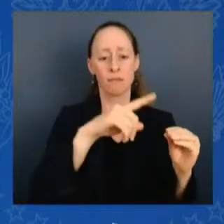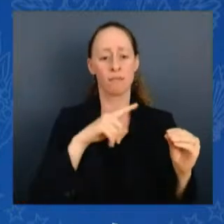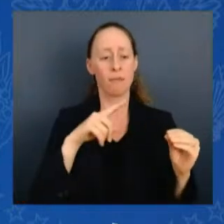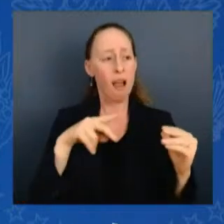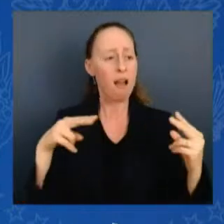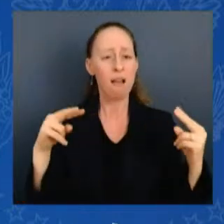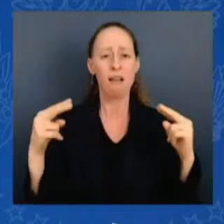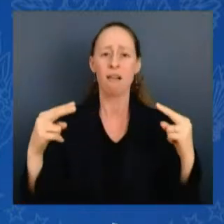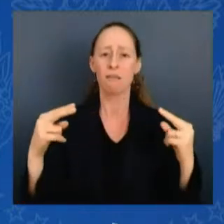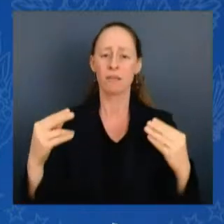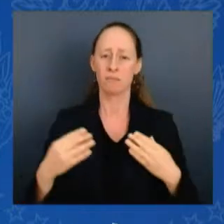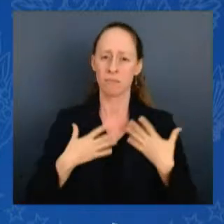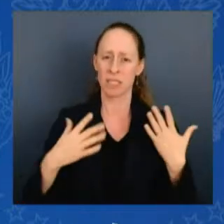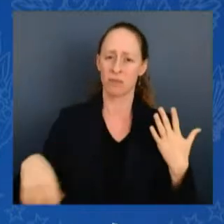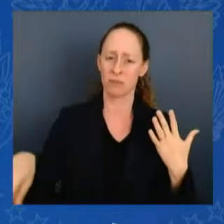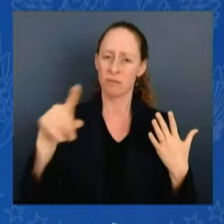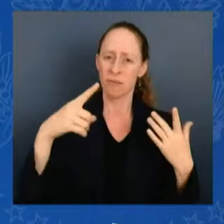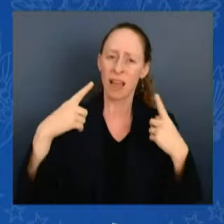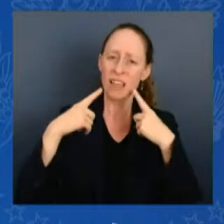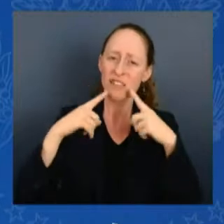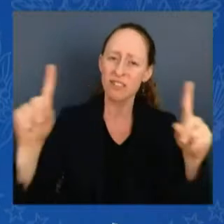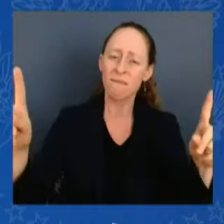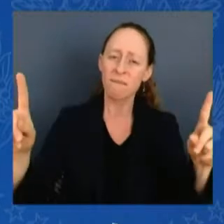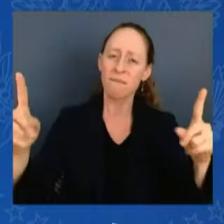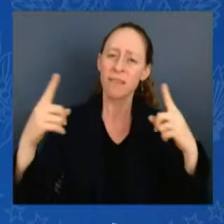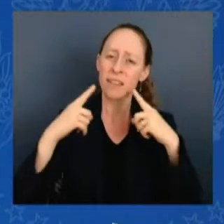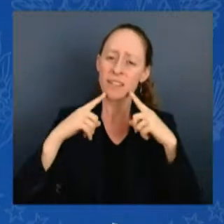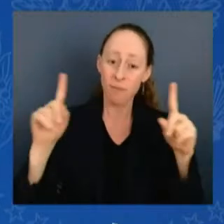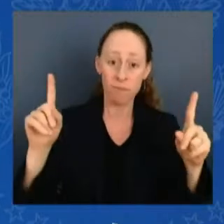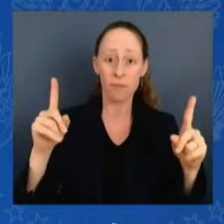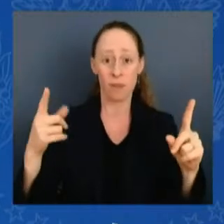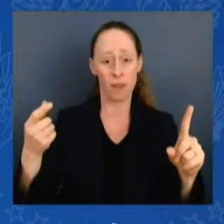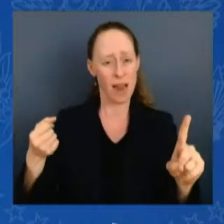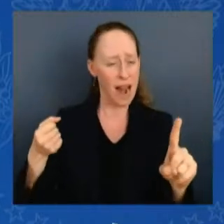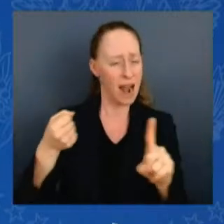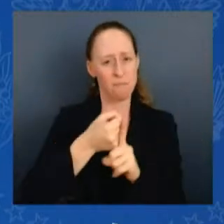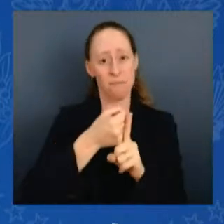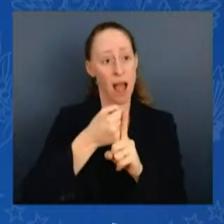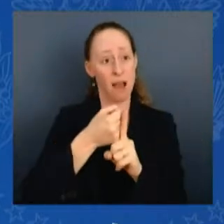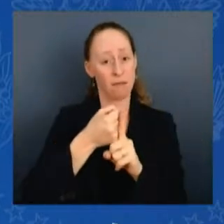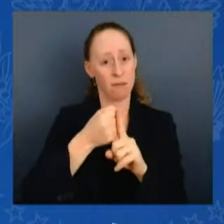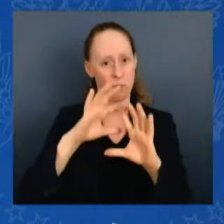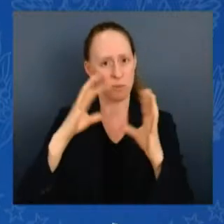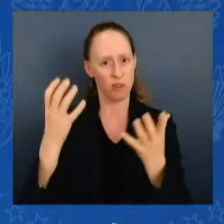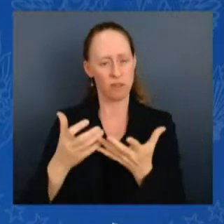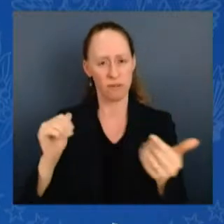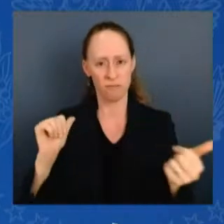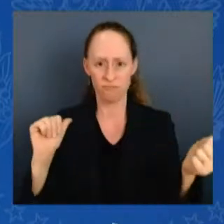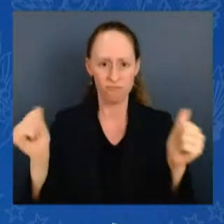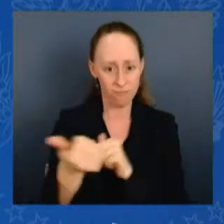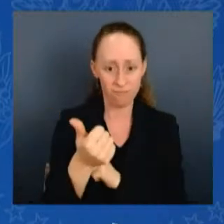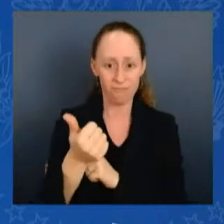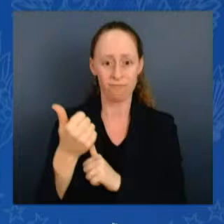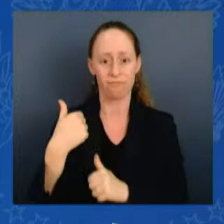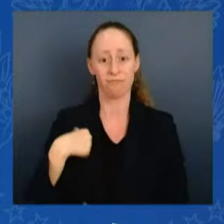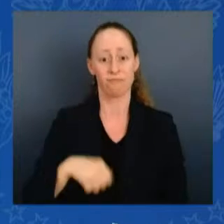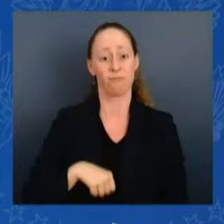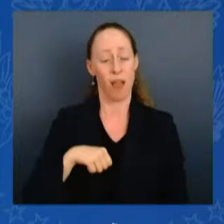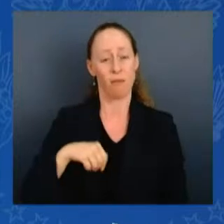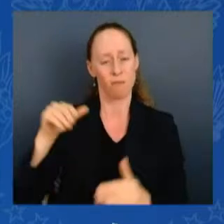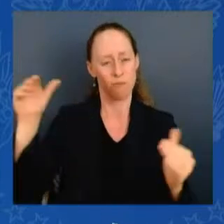on shaping our world. It is my privilege to introduce and welcome one of those individuals this evening, Secretary